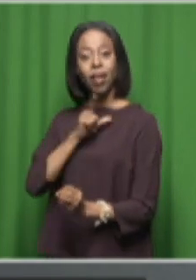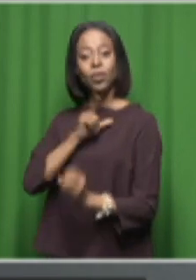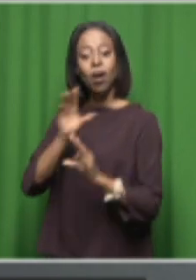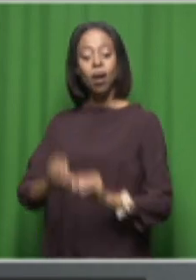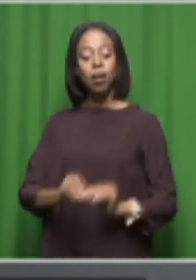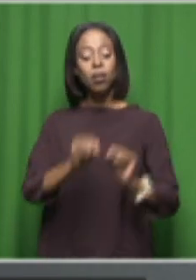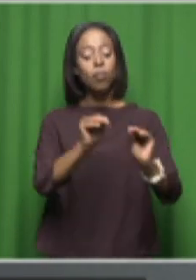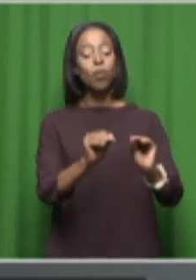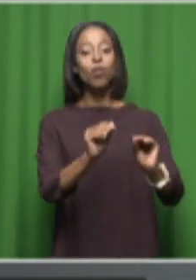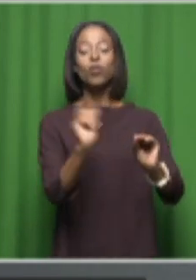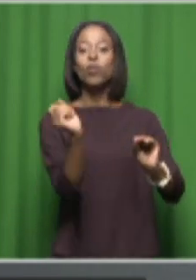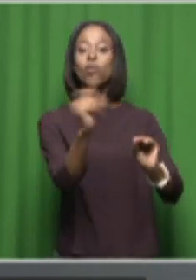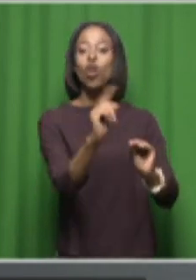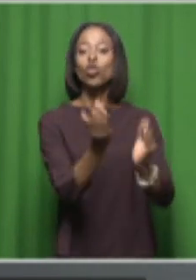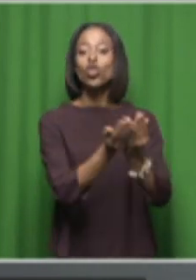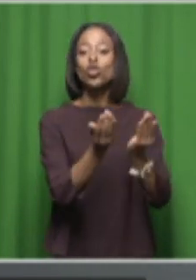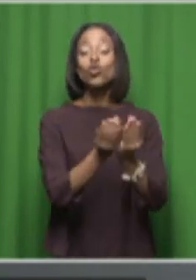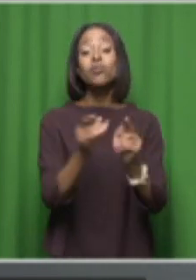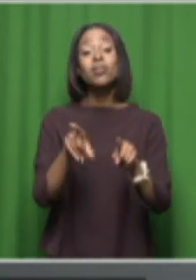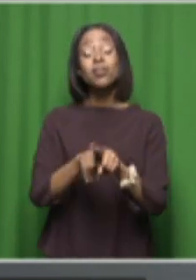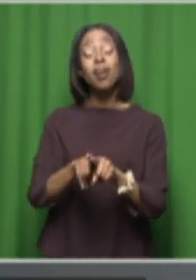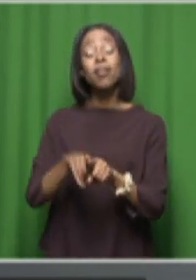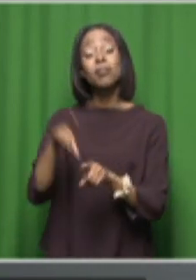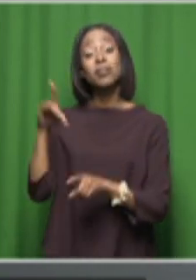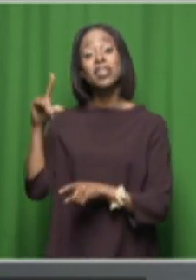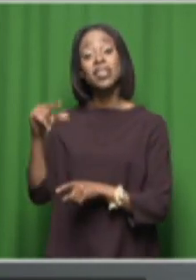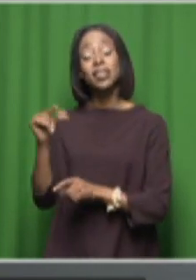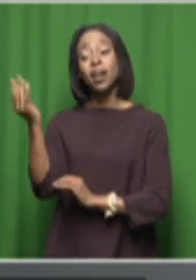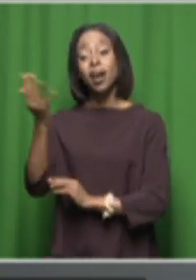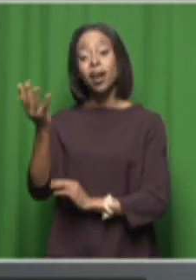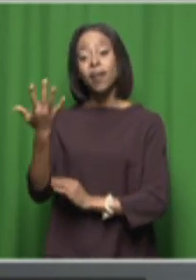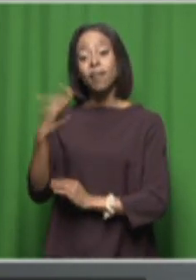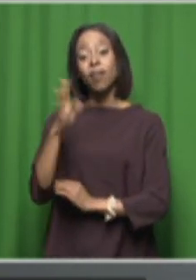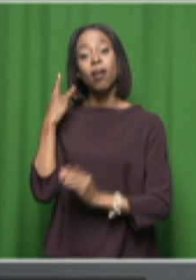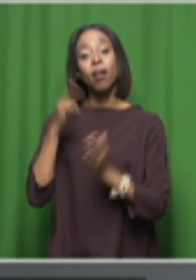the DDG speech last week during